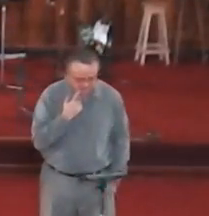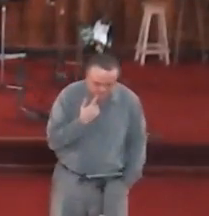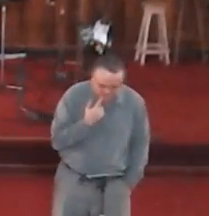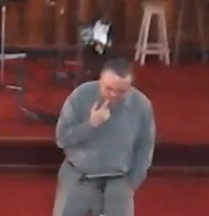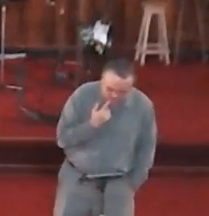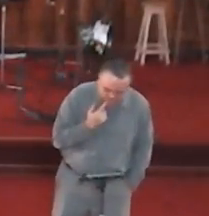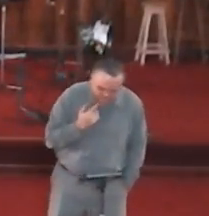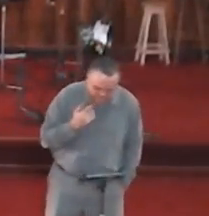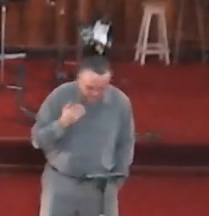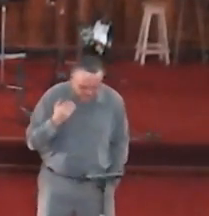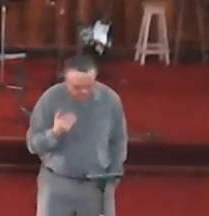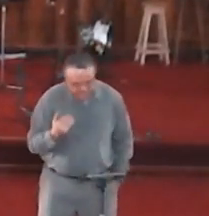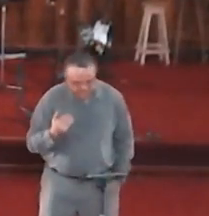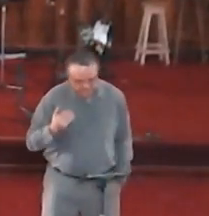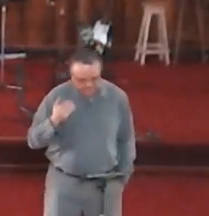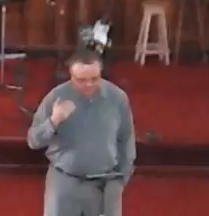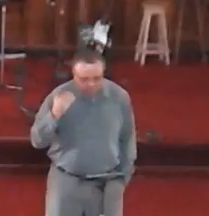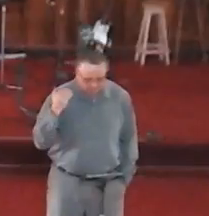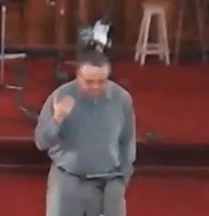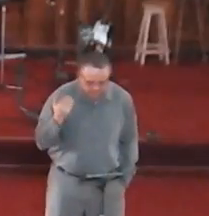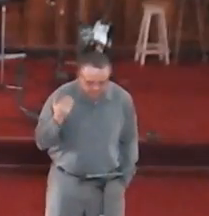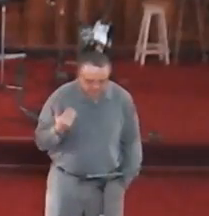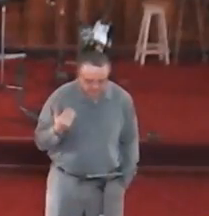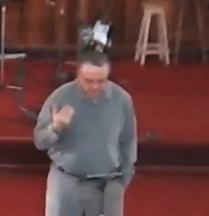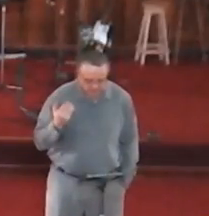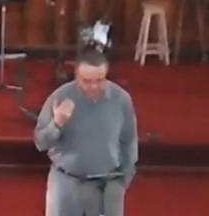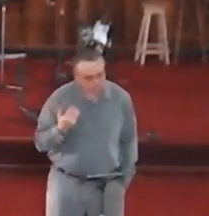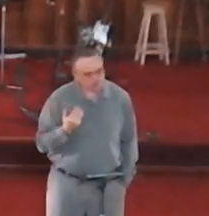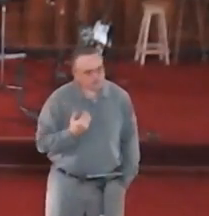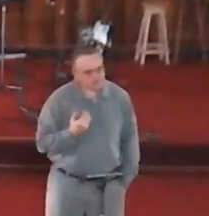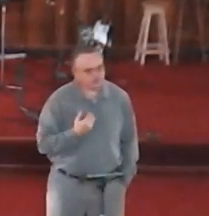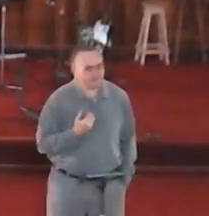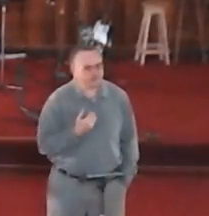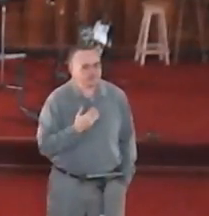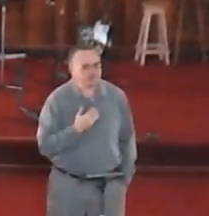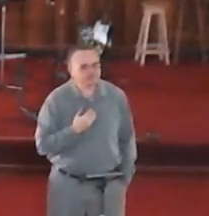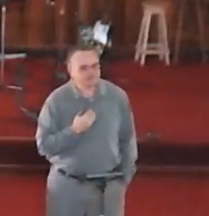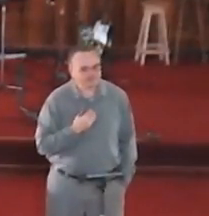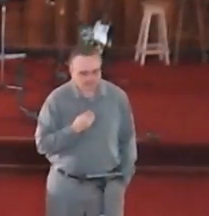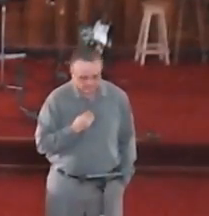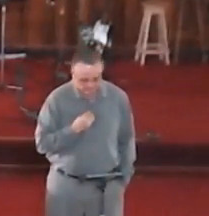Verse 26. Entonces Bernabé lo tomó a su cargo.